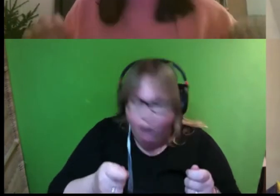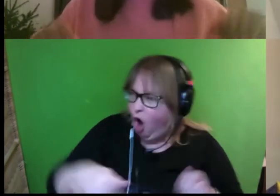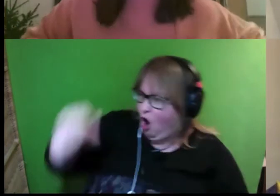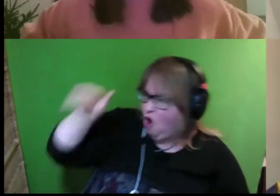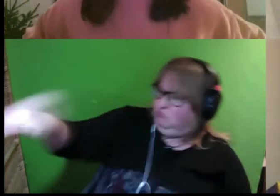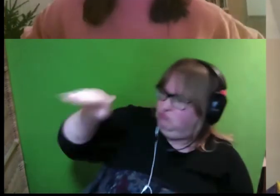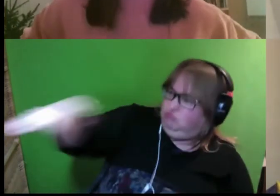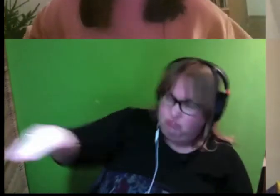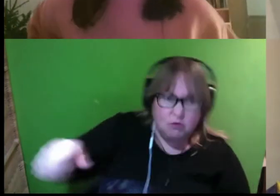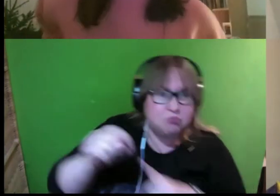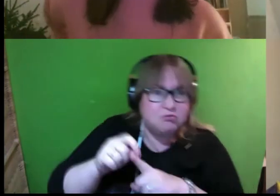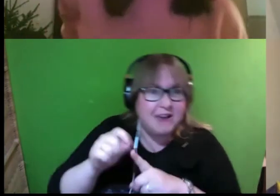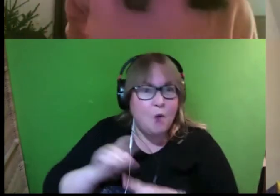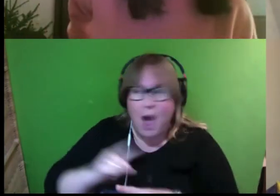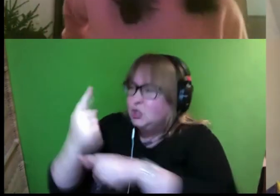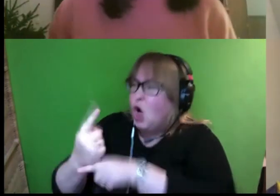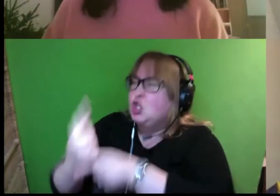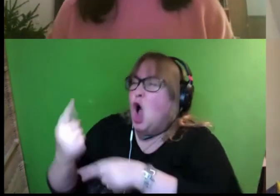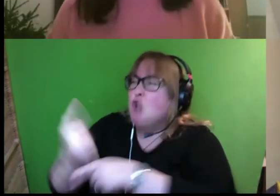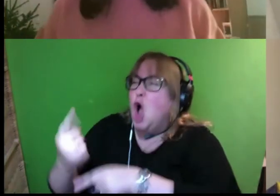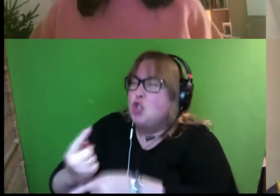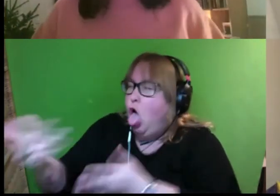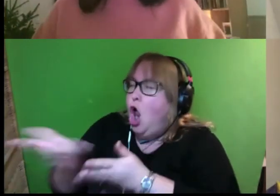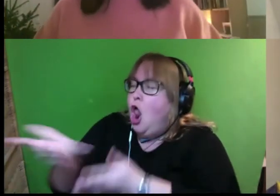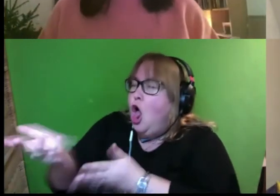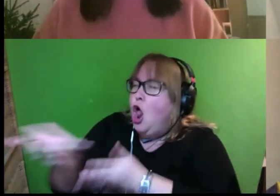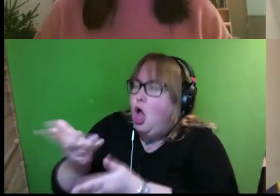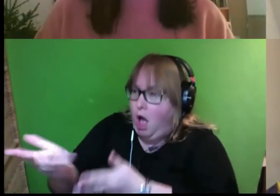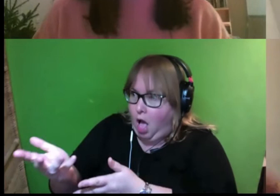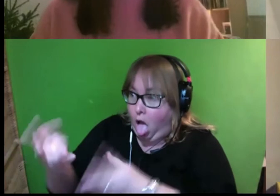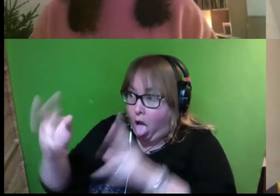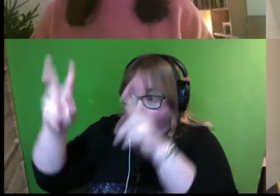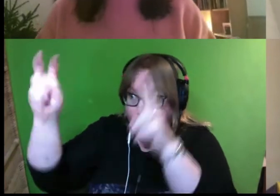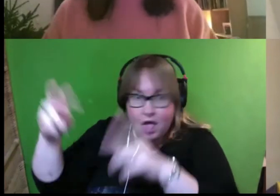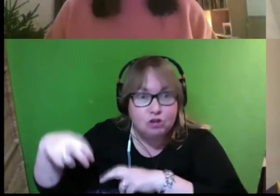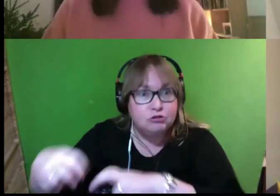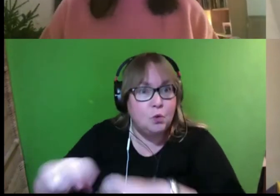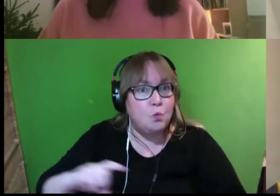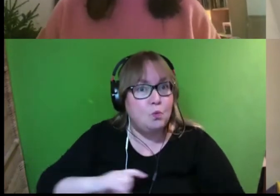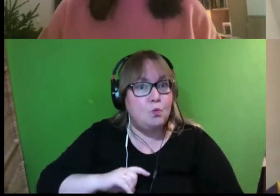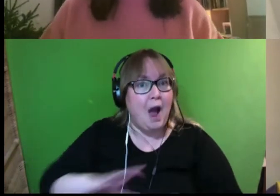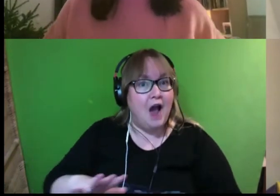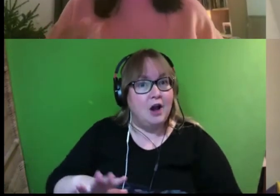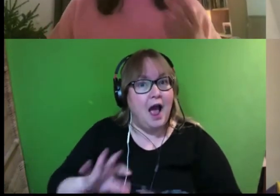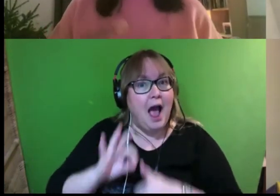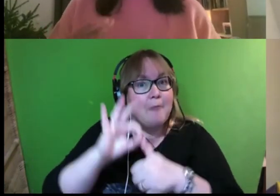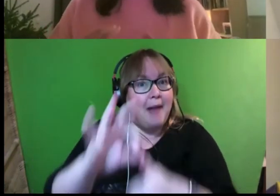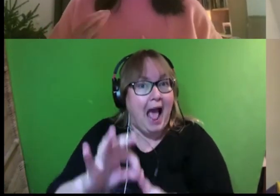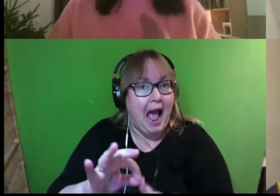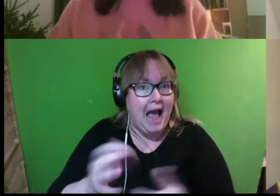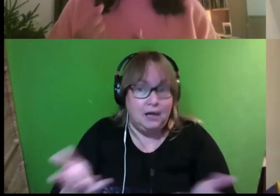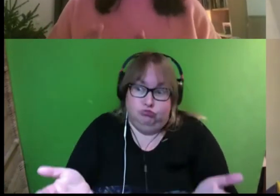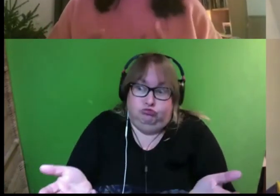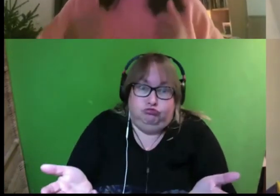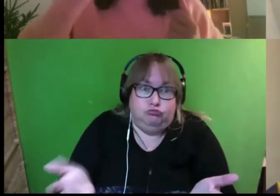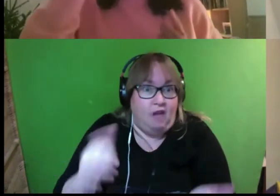I think this is research. So let's do this application and let's just think about it. And I mean, in a